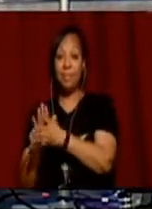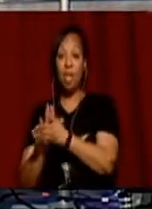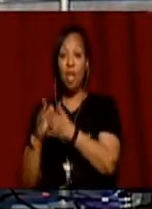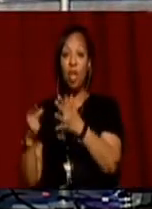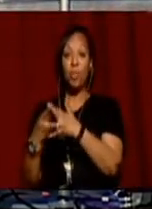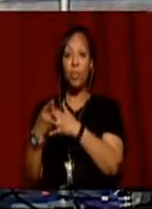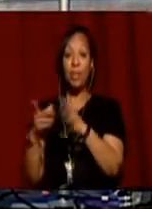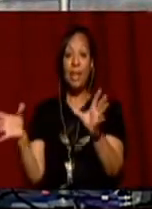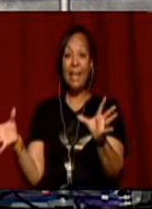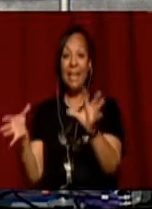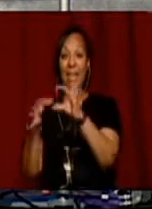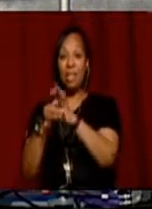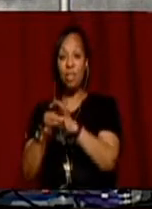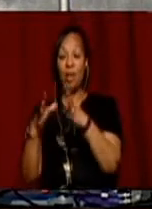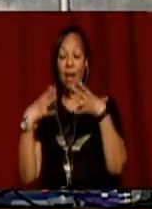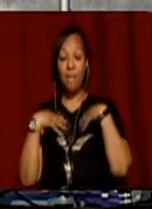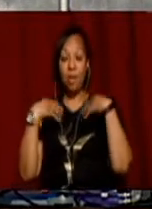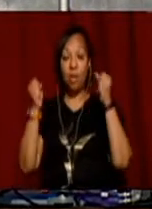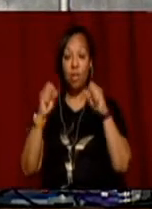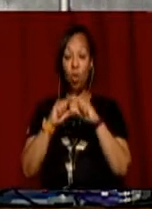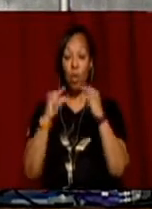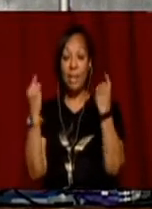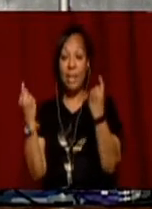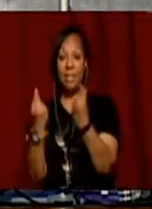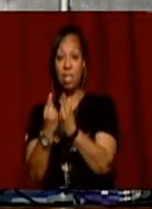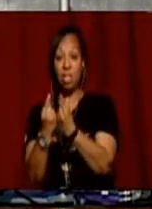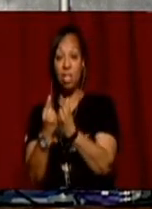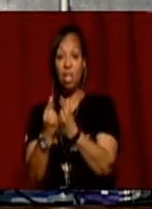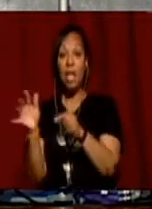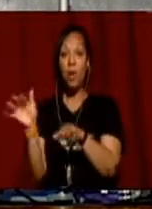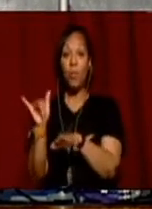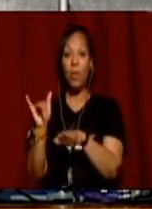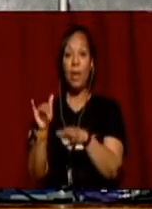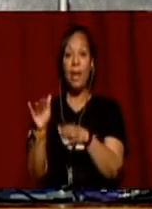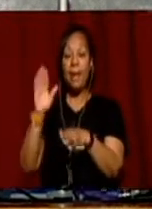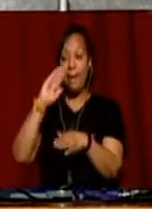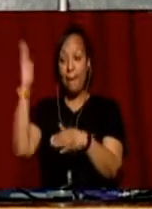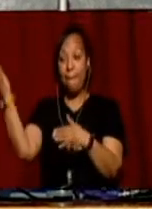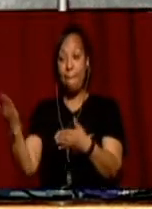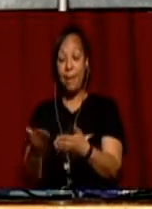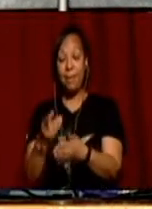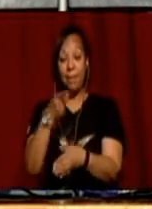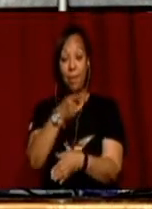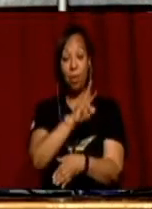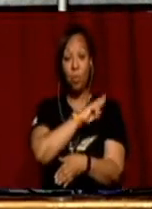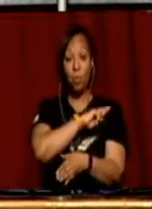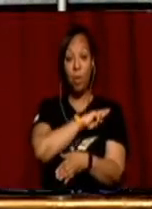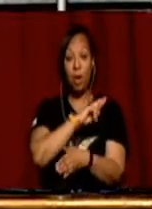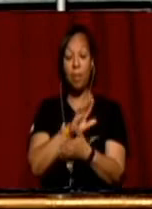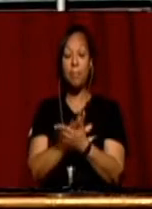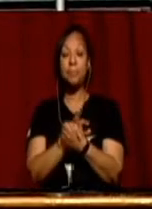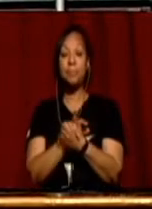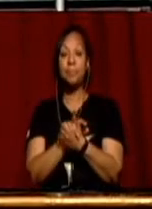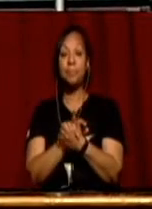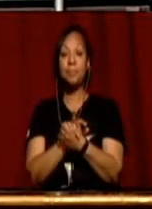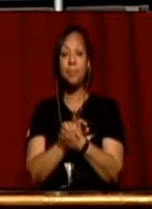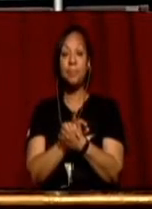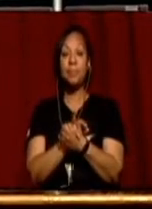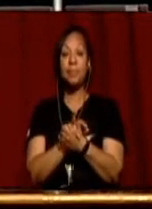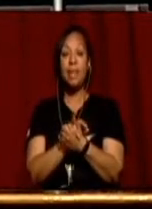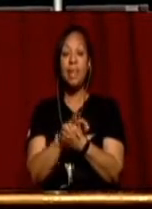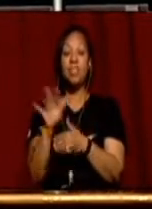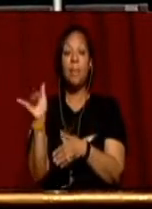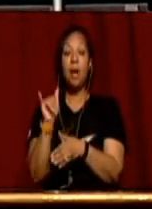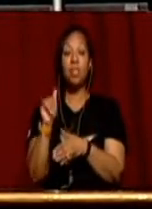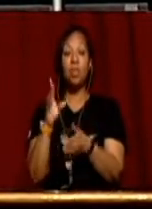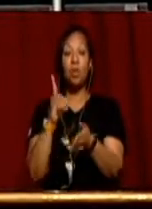through an affiliation through another healthcare organization is when I met Rod from Agile Technologies. Now, I'm